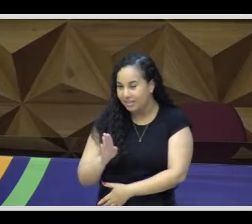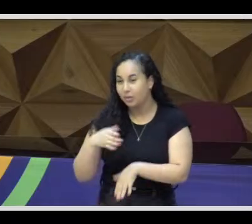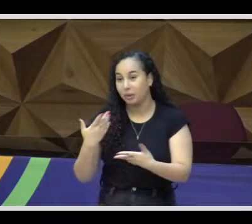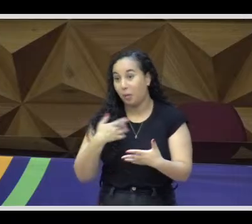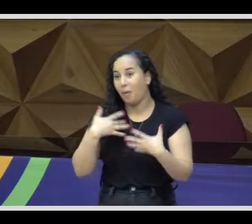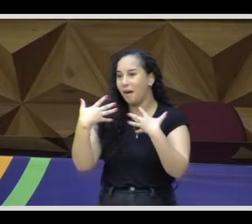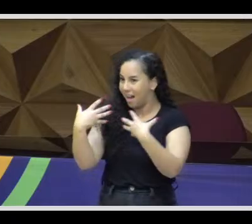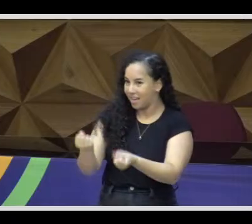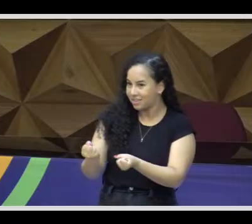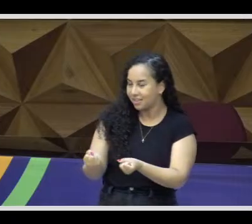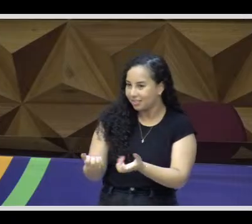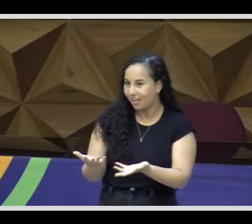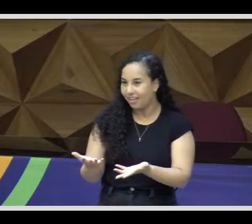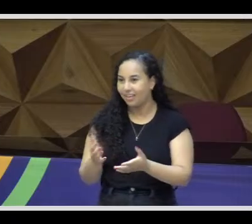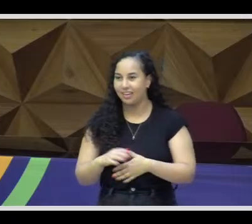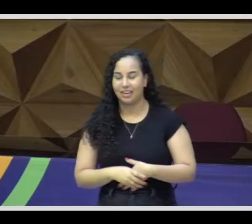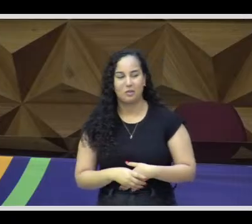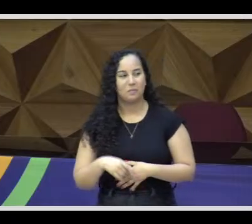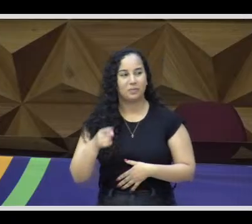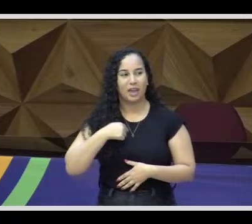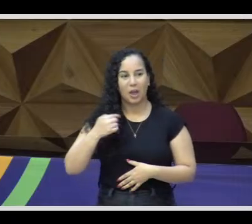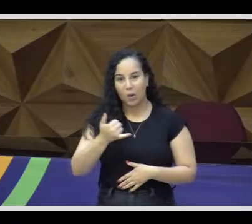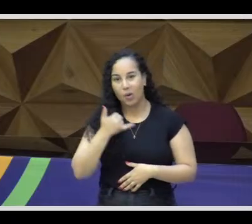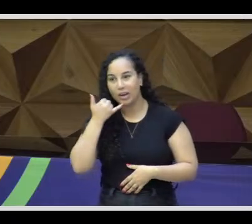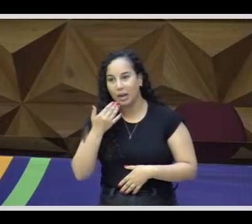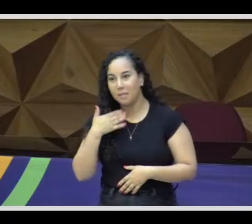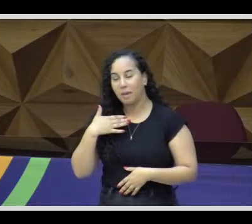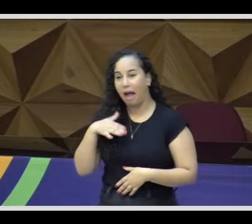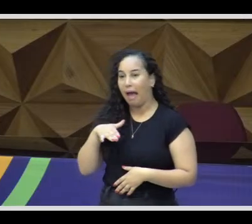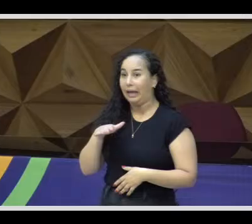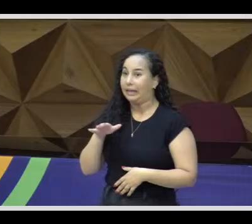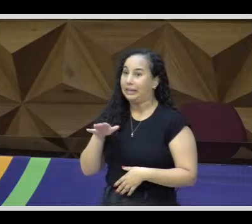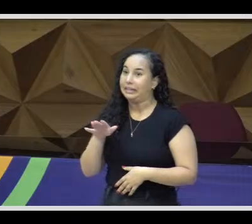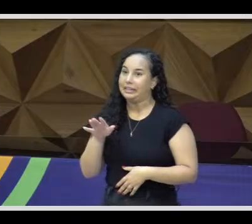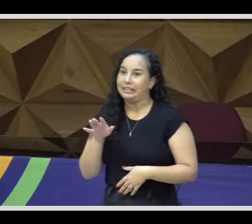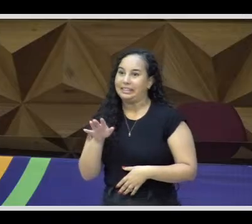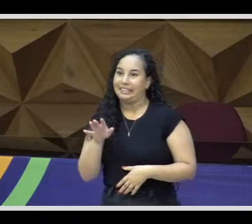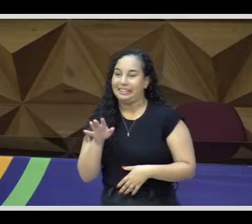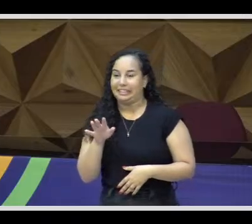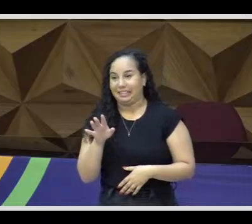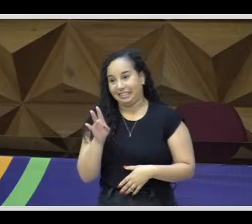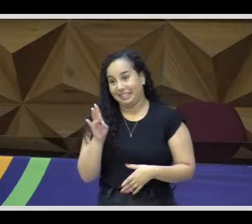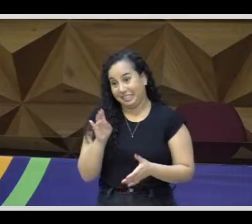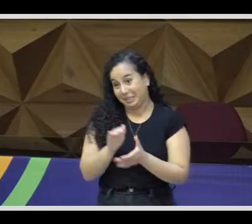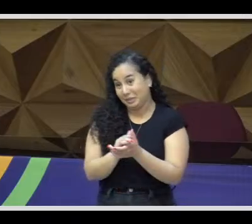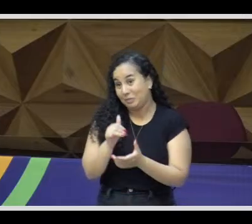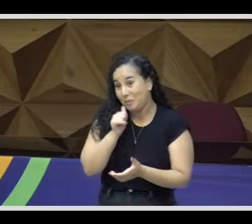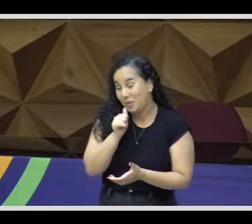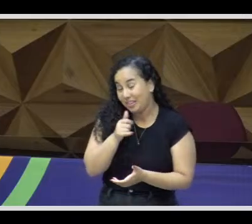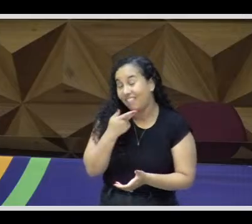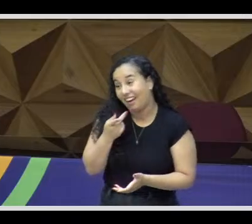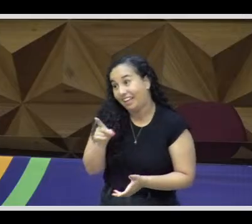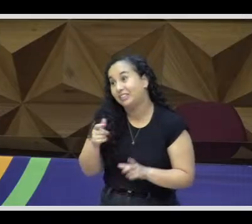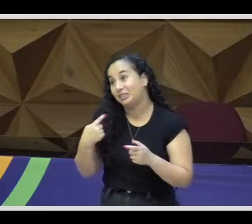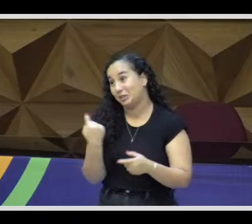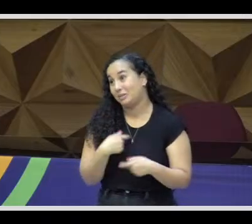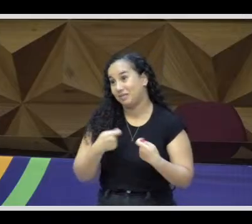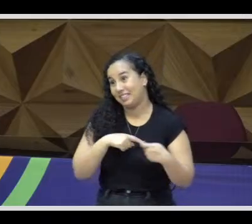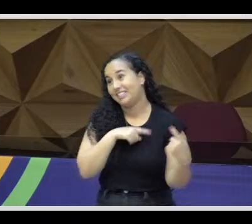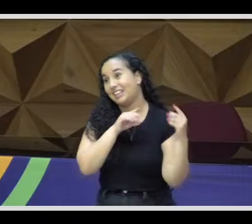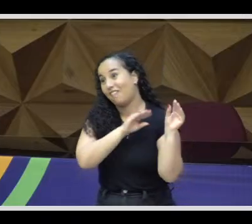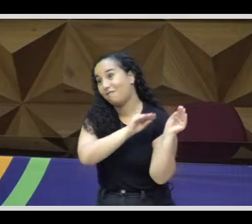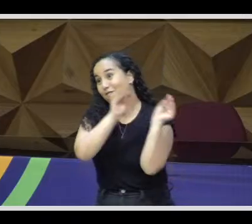the invitation. I told my wife, you know what, a trip to Brazil, not bad right now. I was in the United States